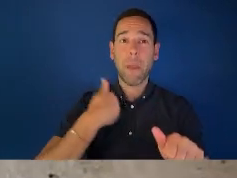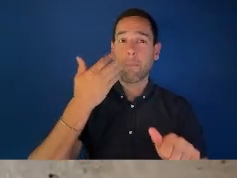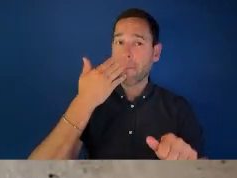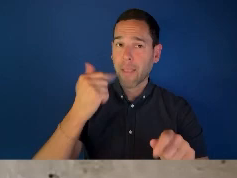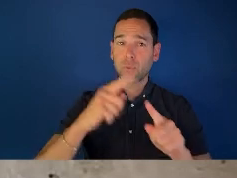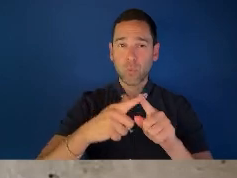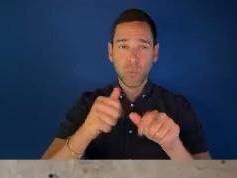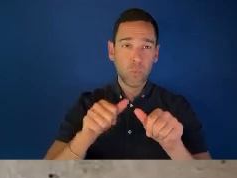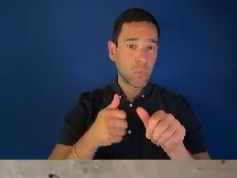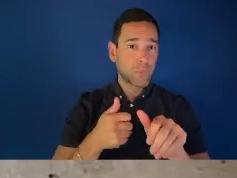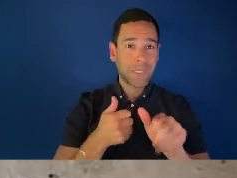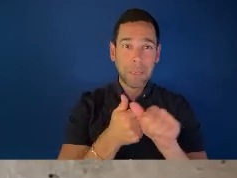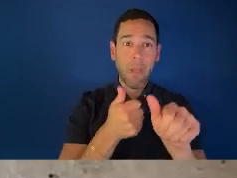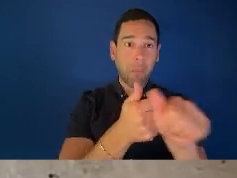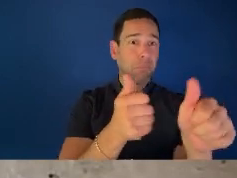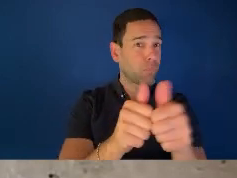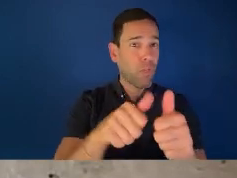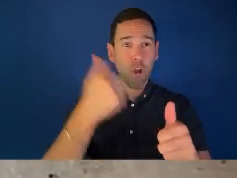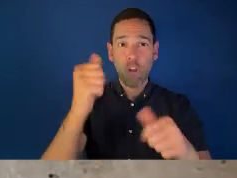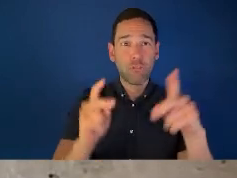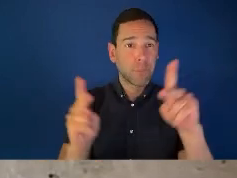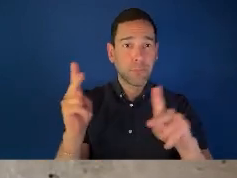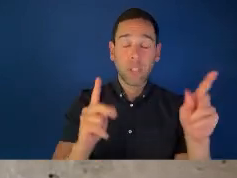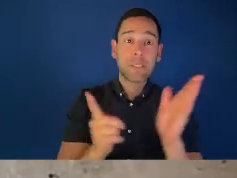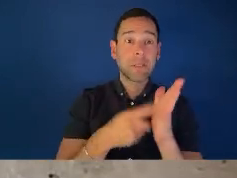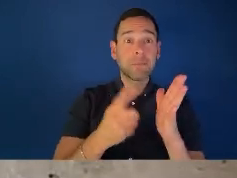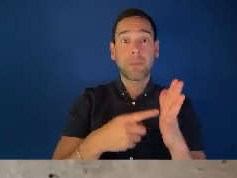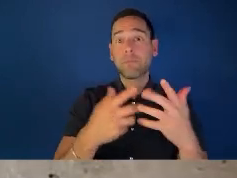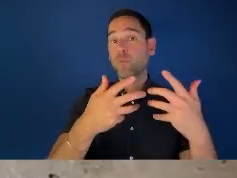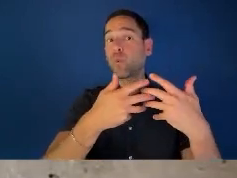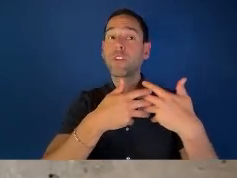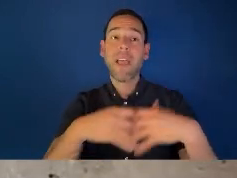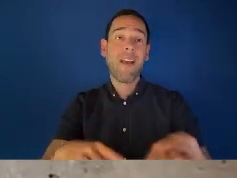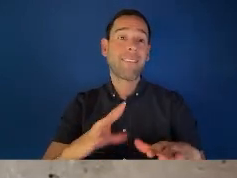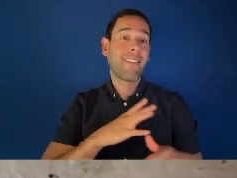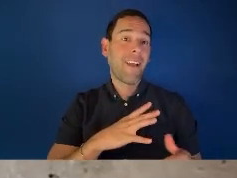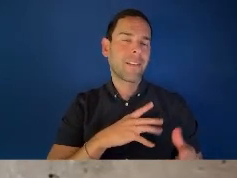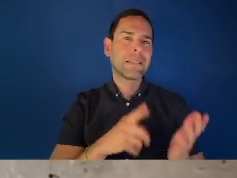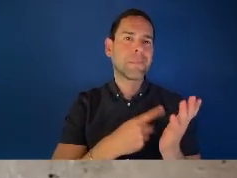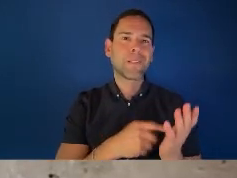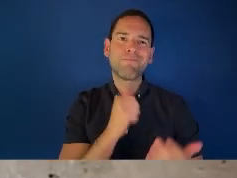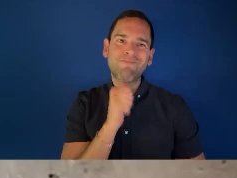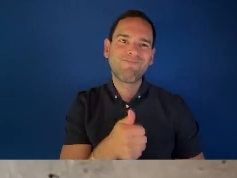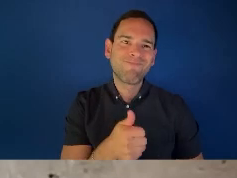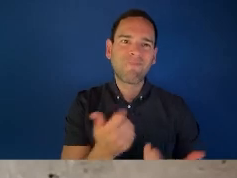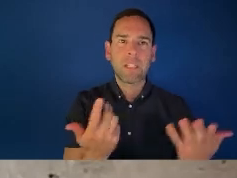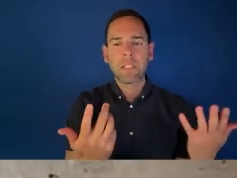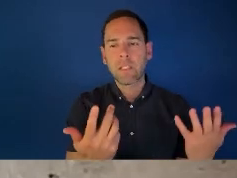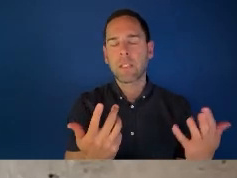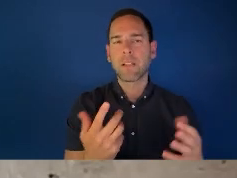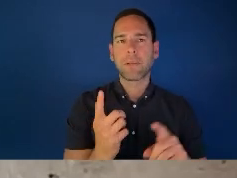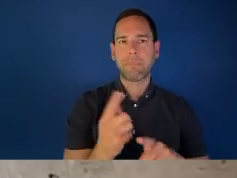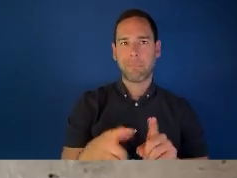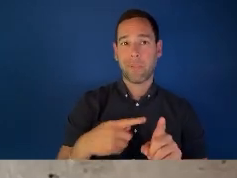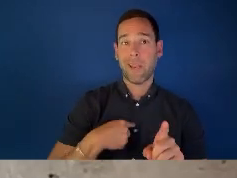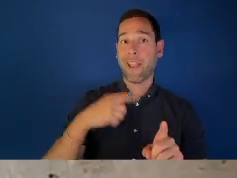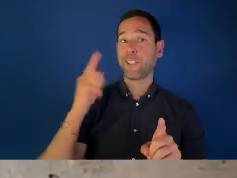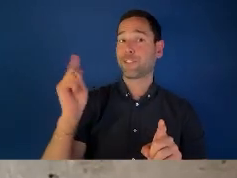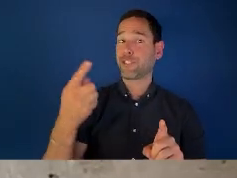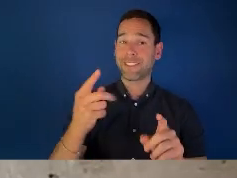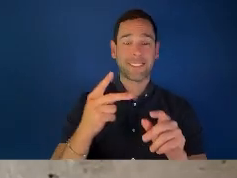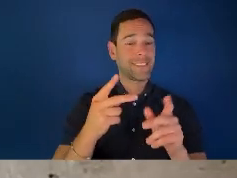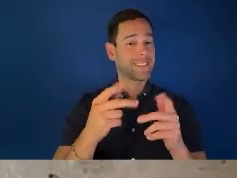did make the choice to not use my accommodations for, granted, like, barriers that shouldn't exist,